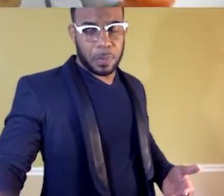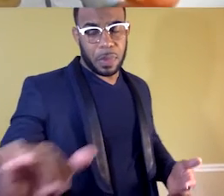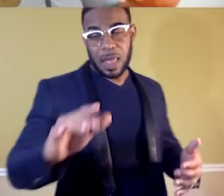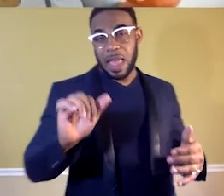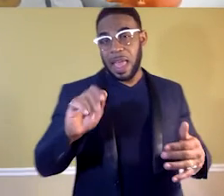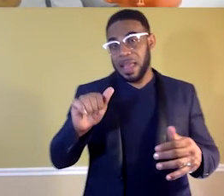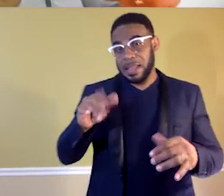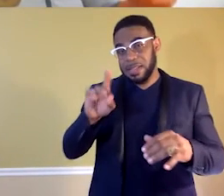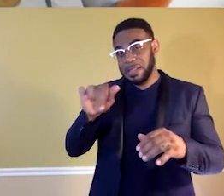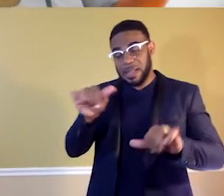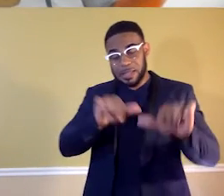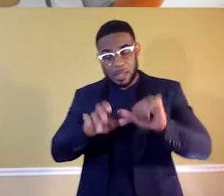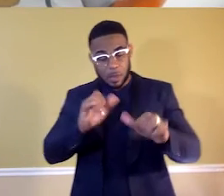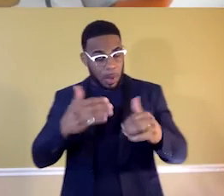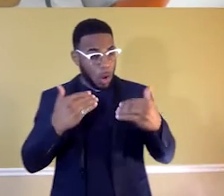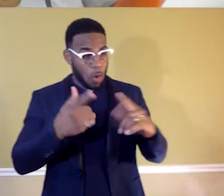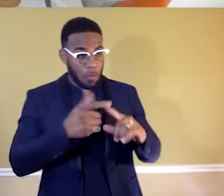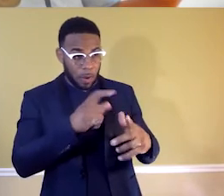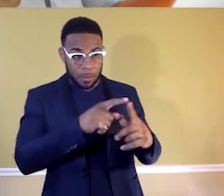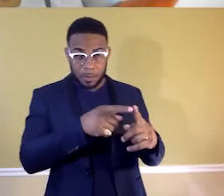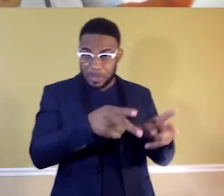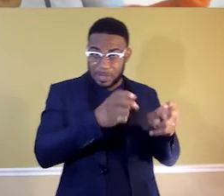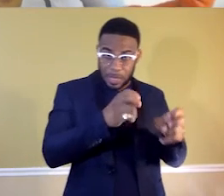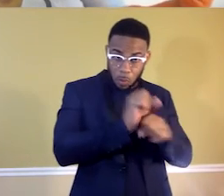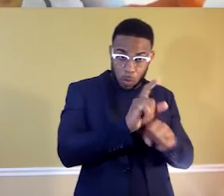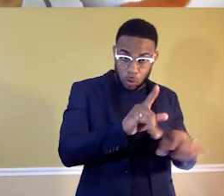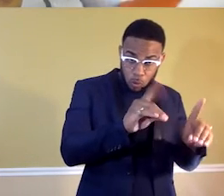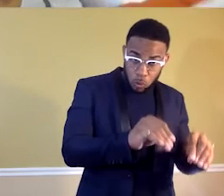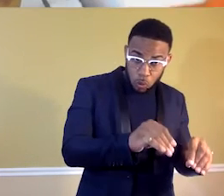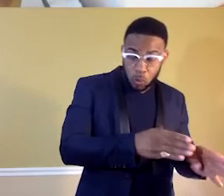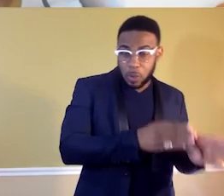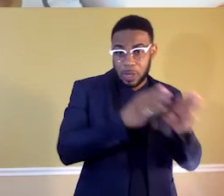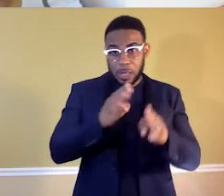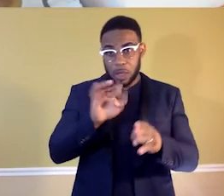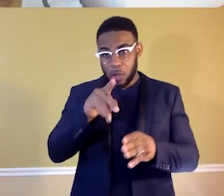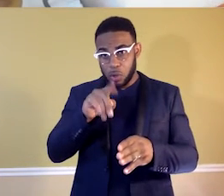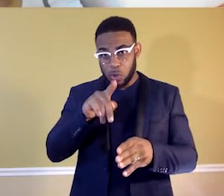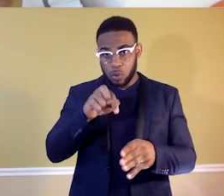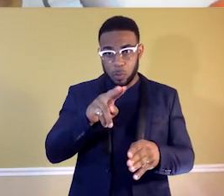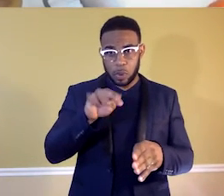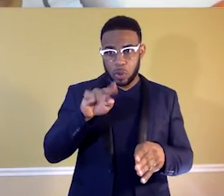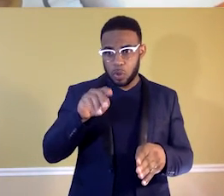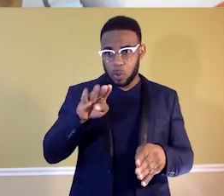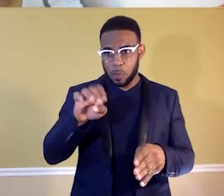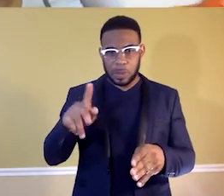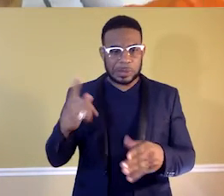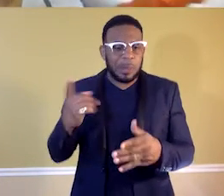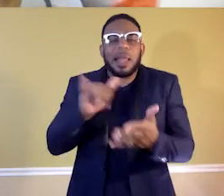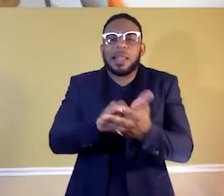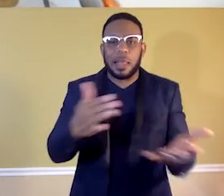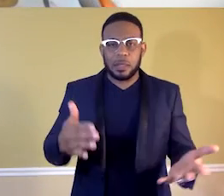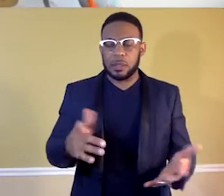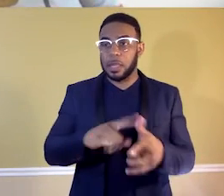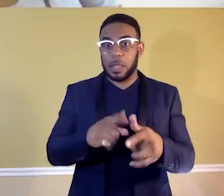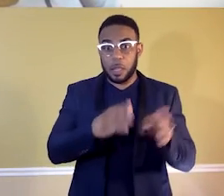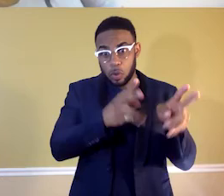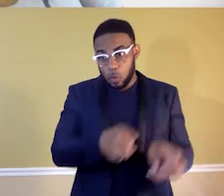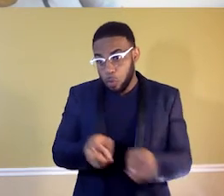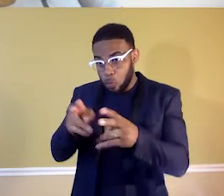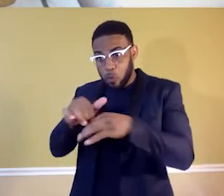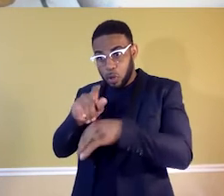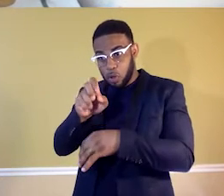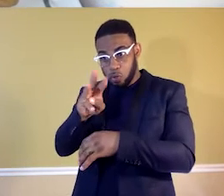you might go from taking the work that you do in a Jupyter notebook or something like that and moving that